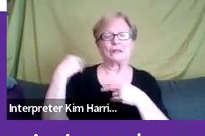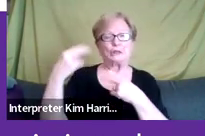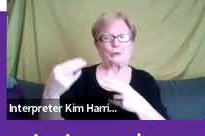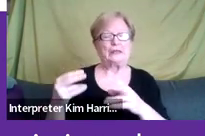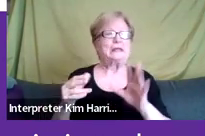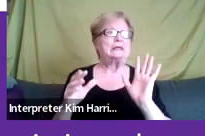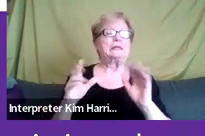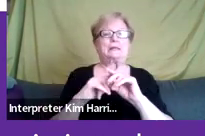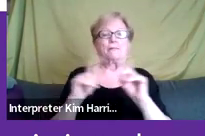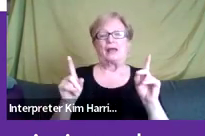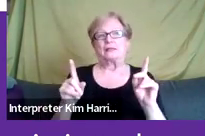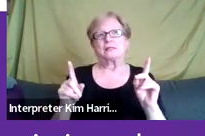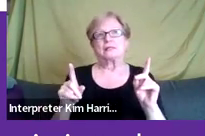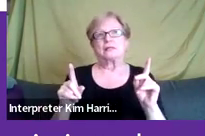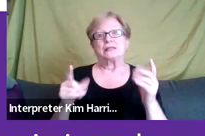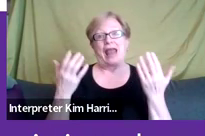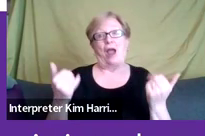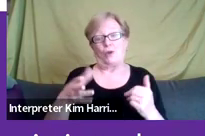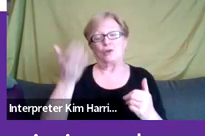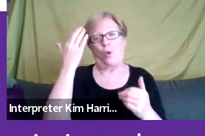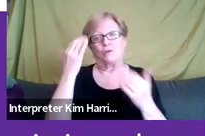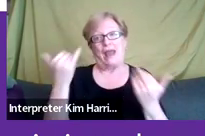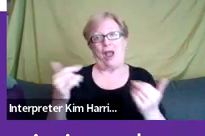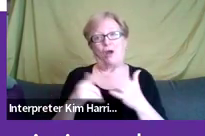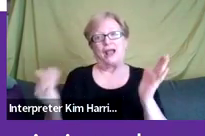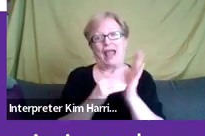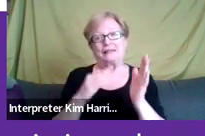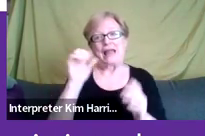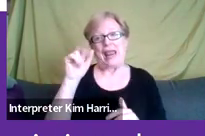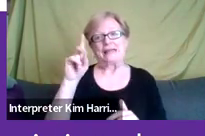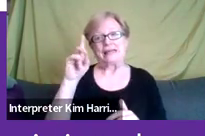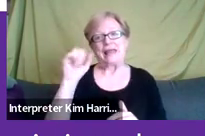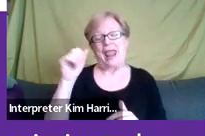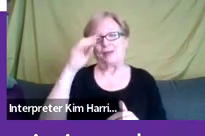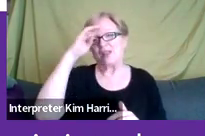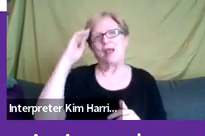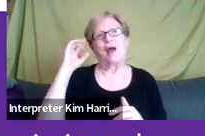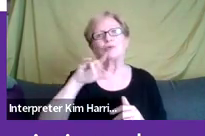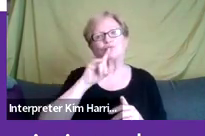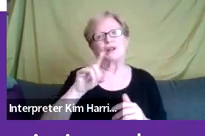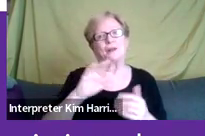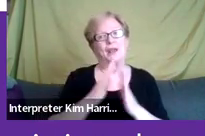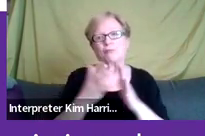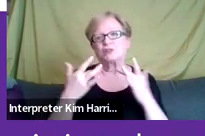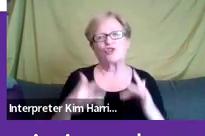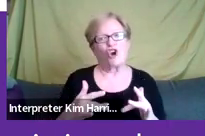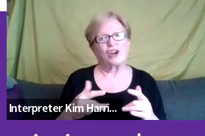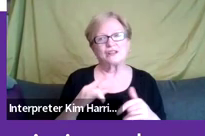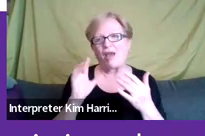know, against the ADA, but very much discouraged from even going into the